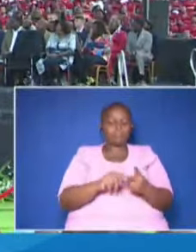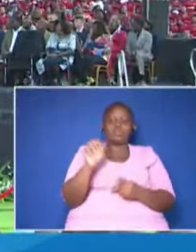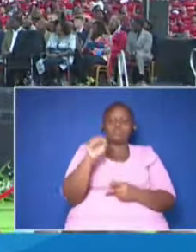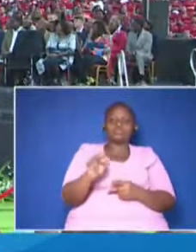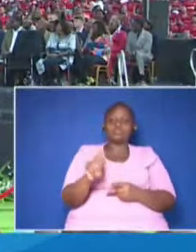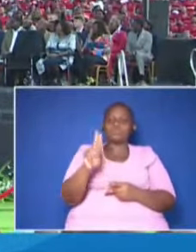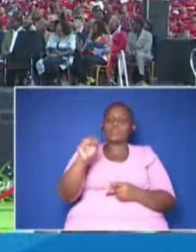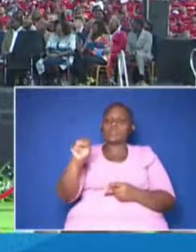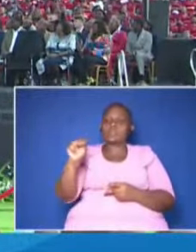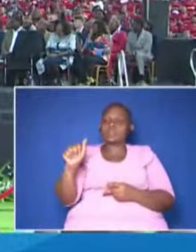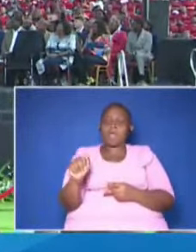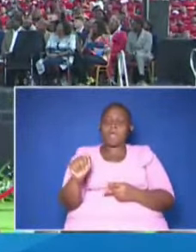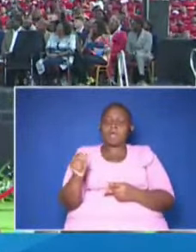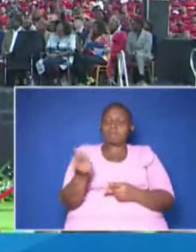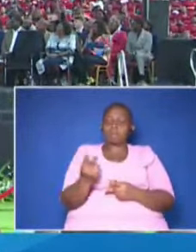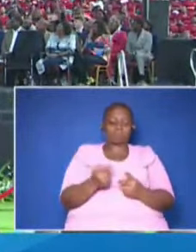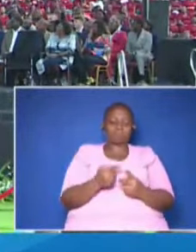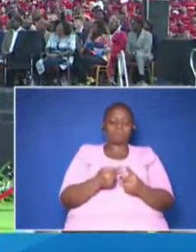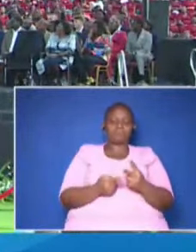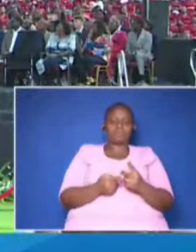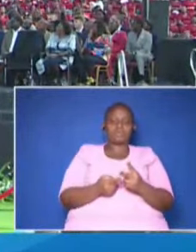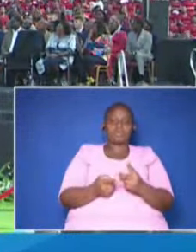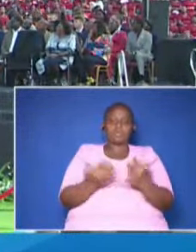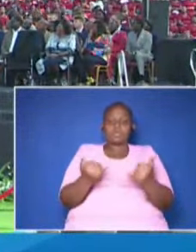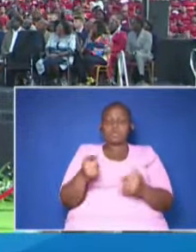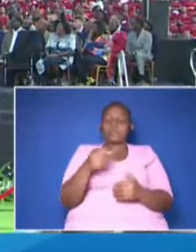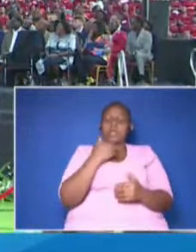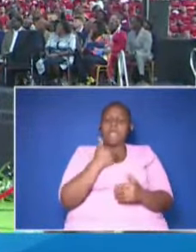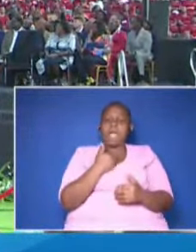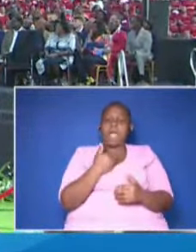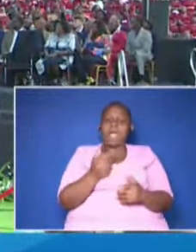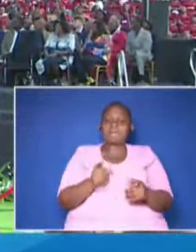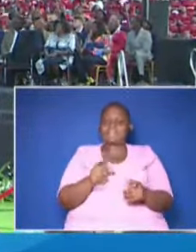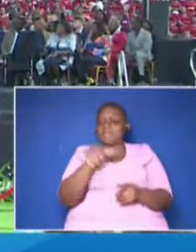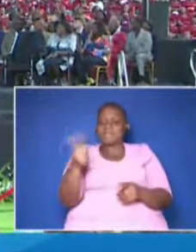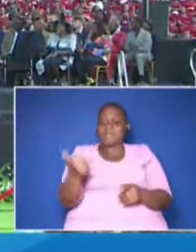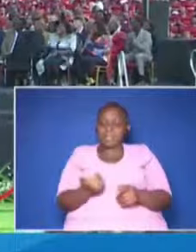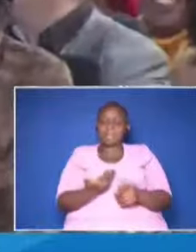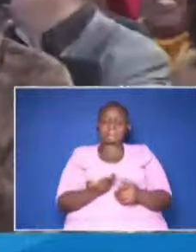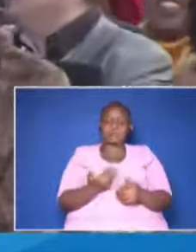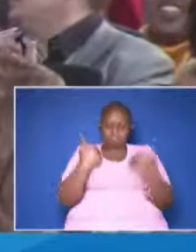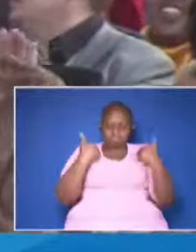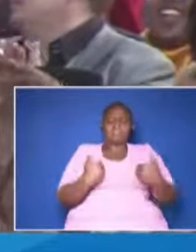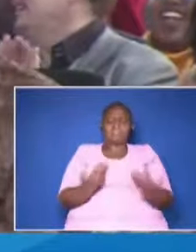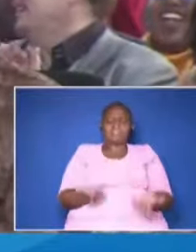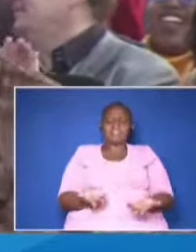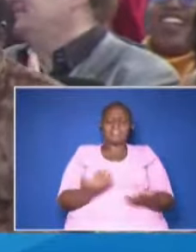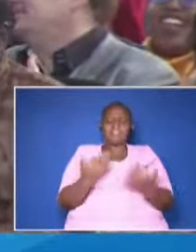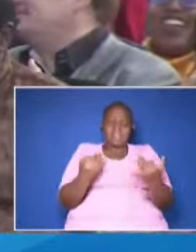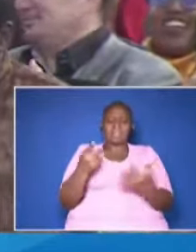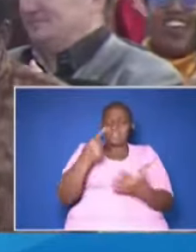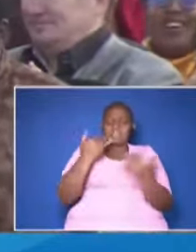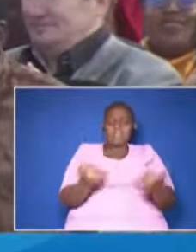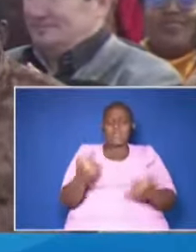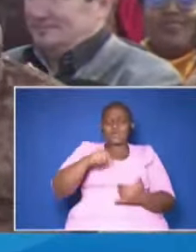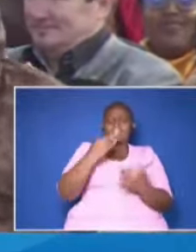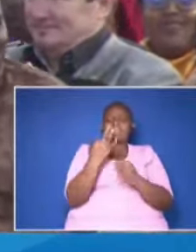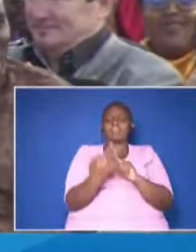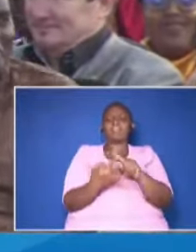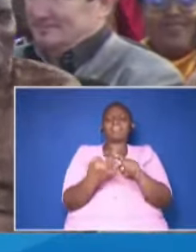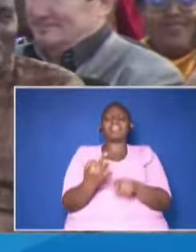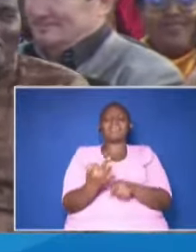and another son we are three now